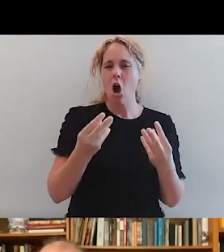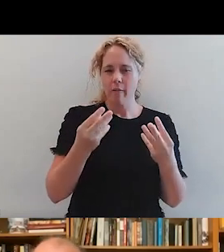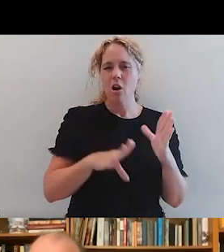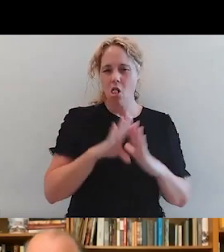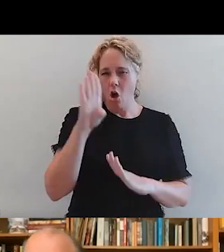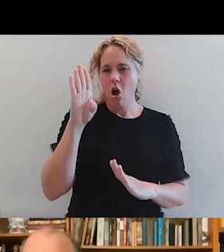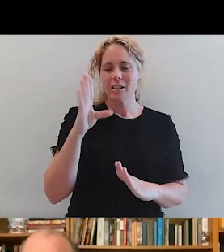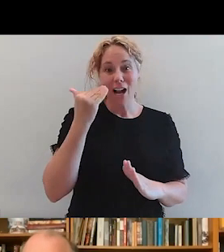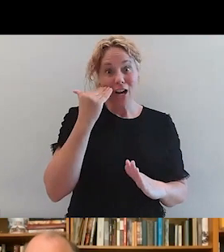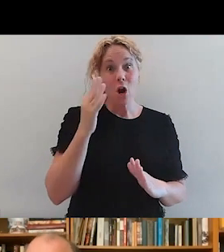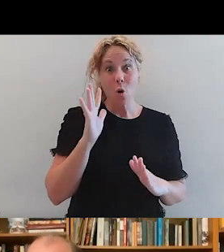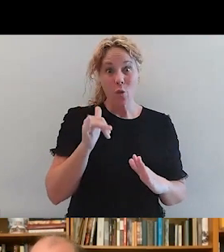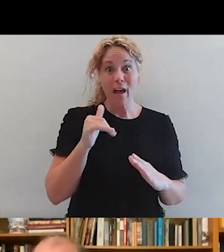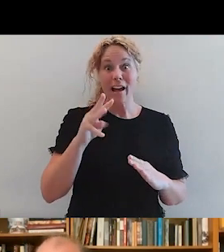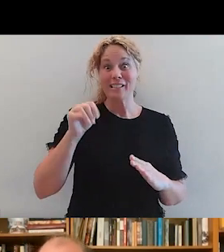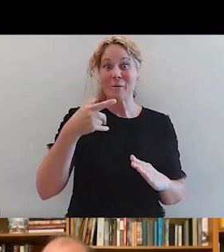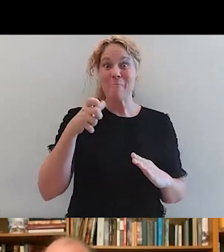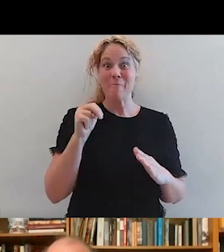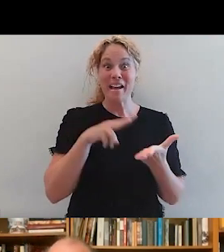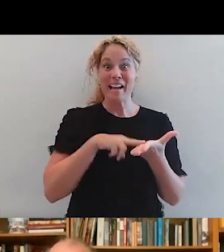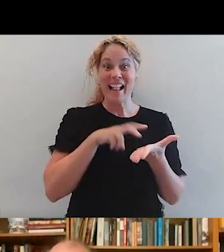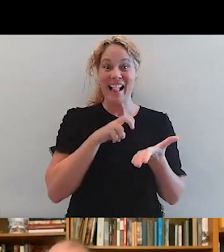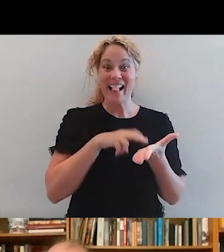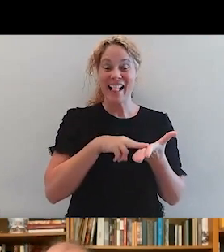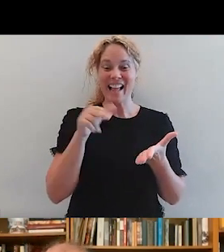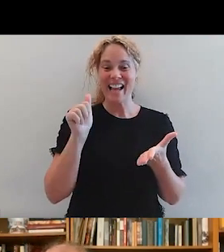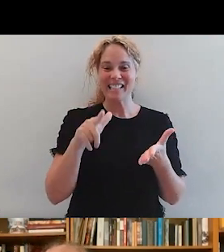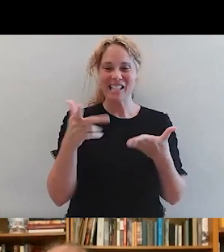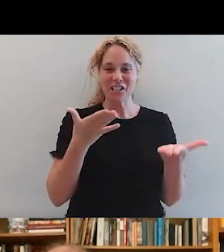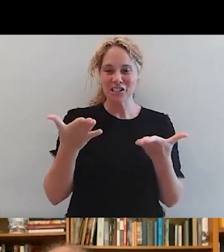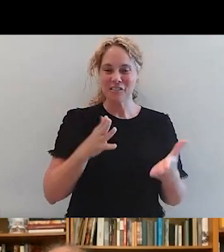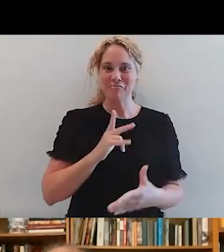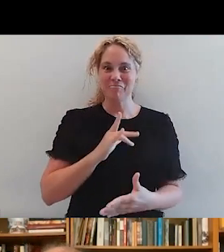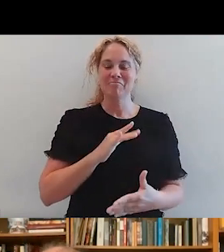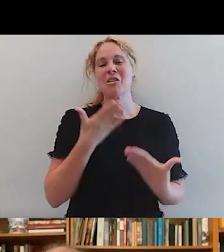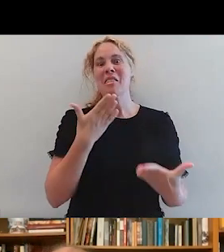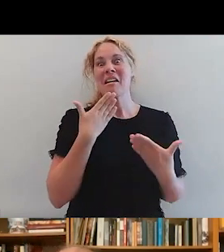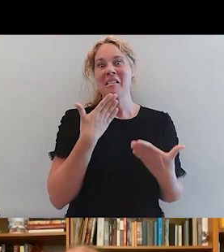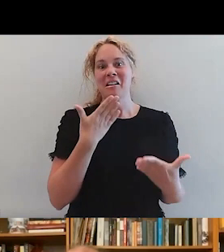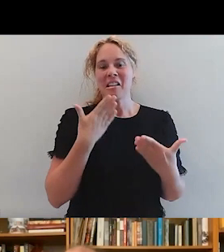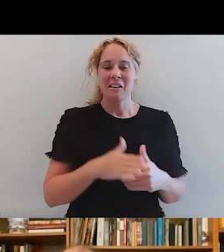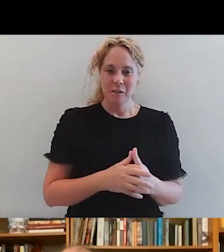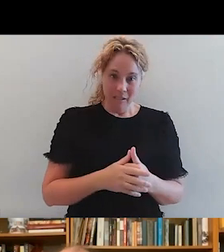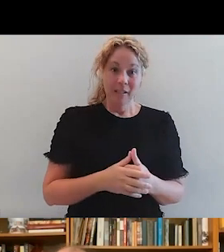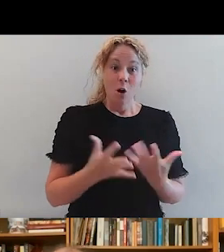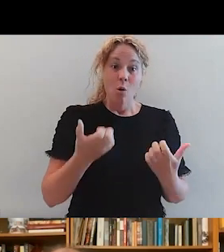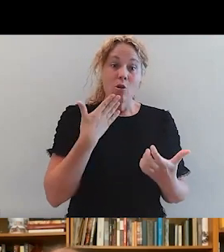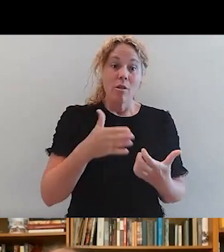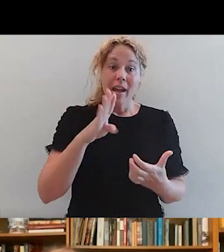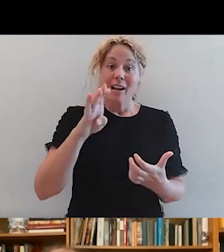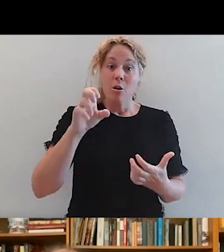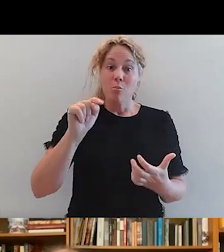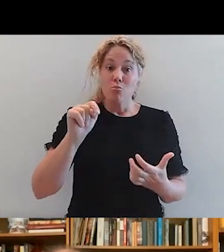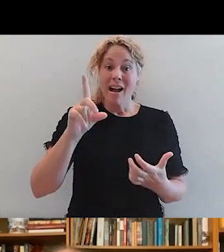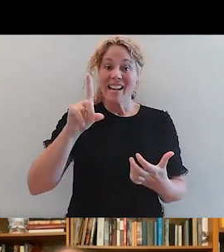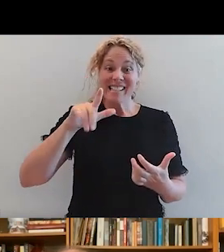that that has Megan jumping up and down regarding the ASL services. So thank you. Want to thank Brett, David,